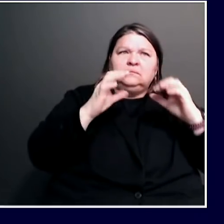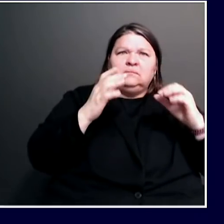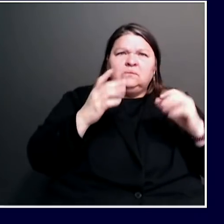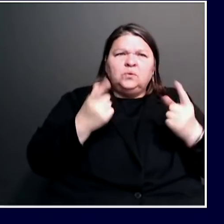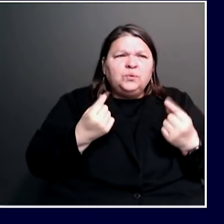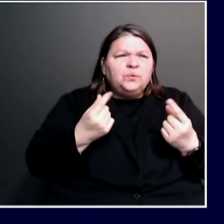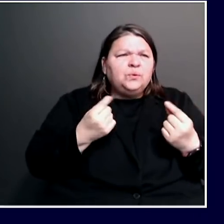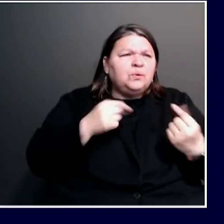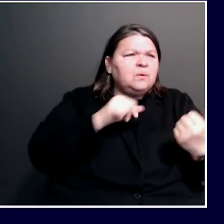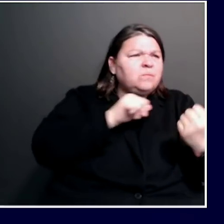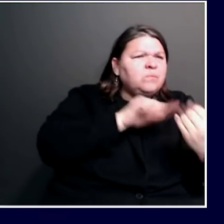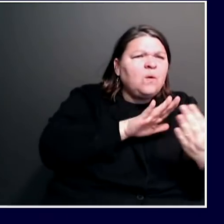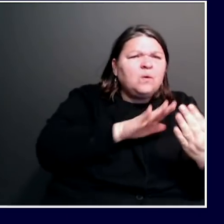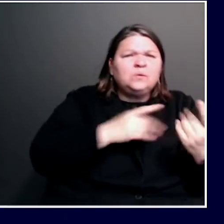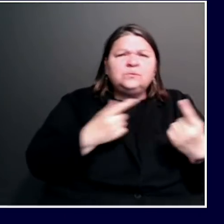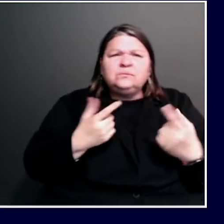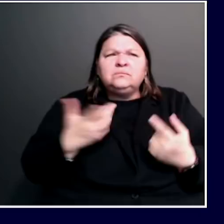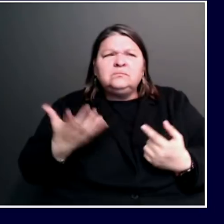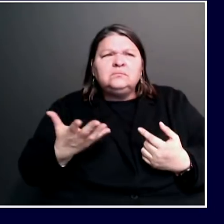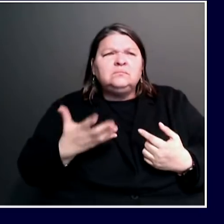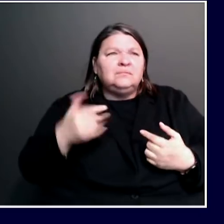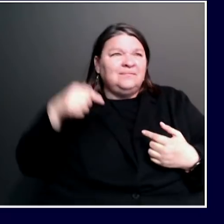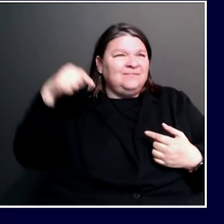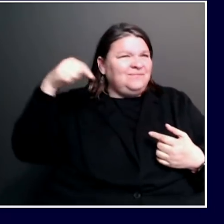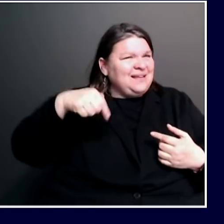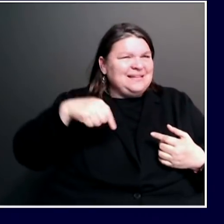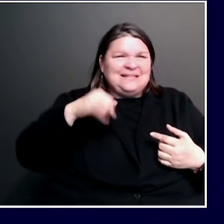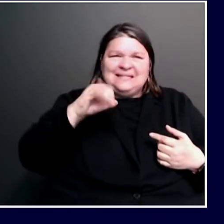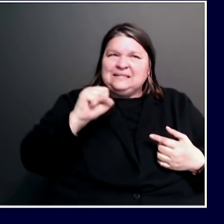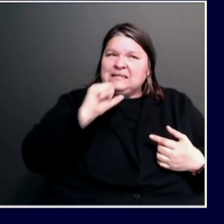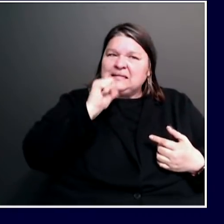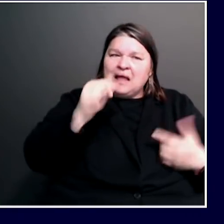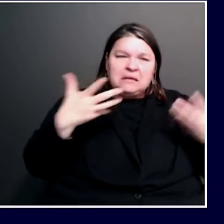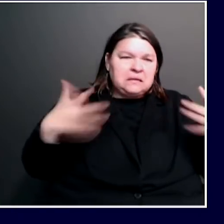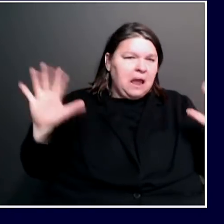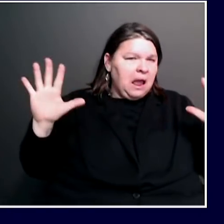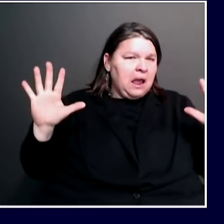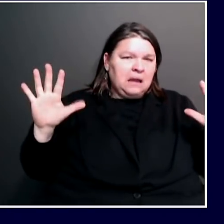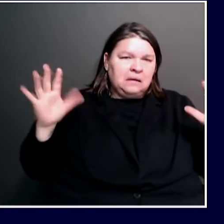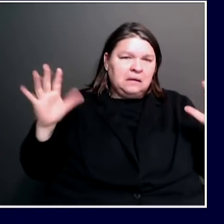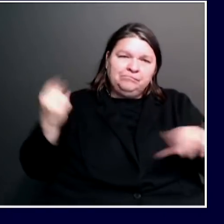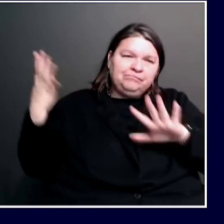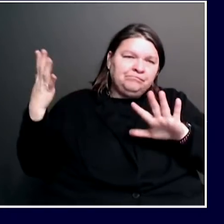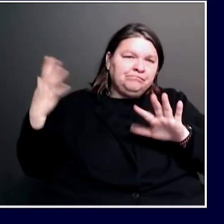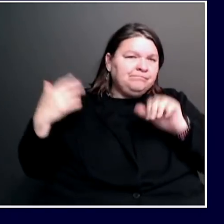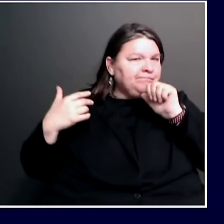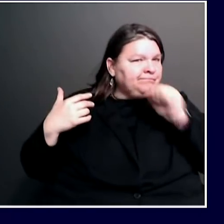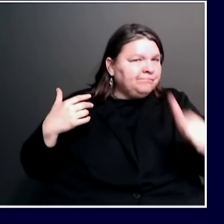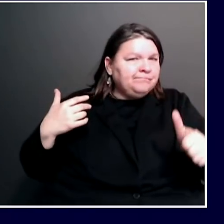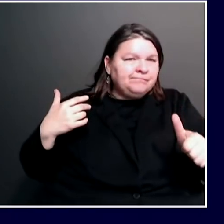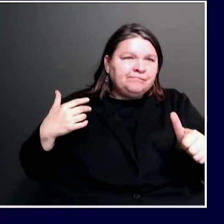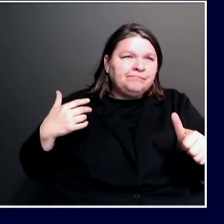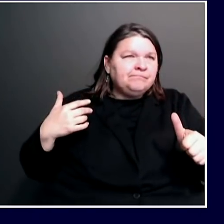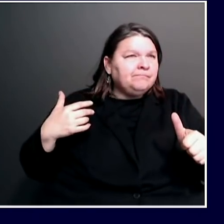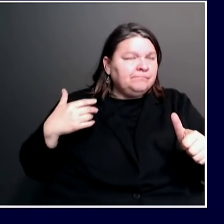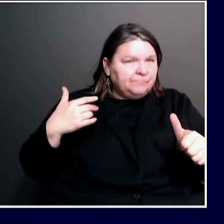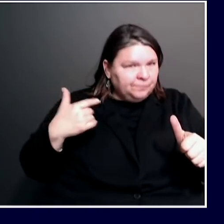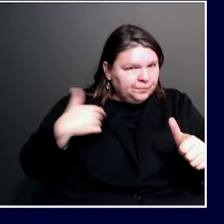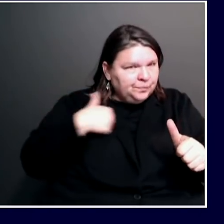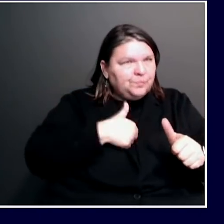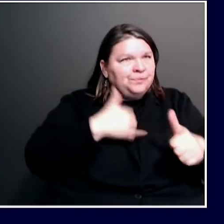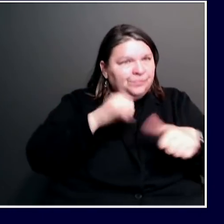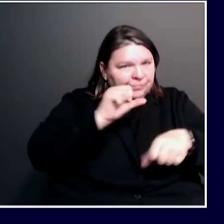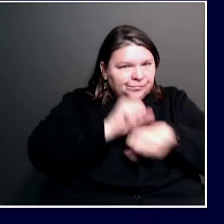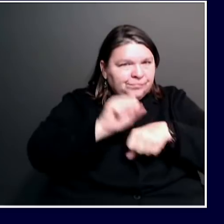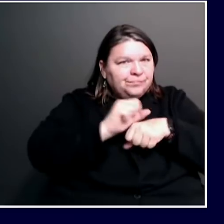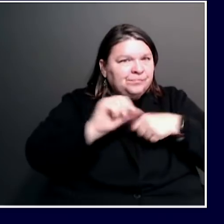in a sprint at this point. I think that's right. And Commissioner, please chime in, because the